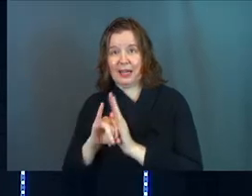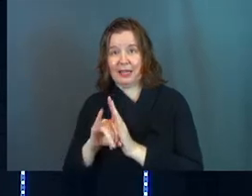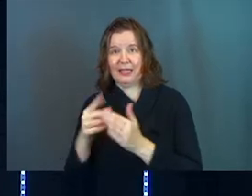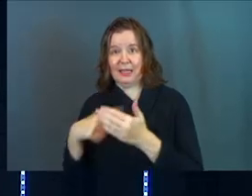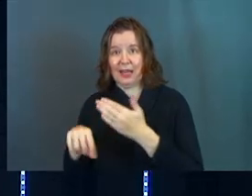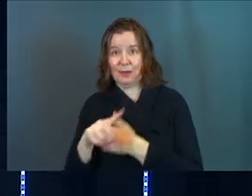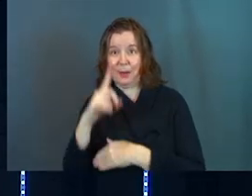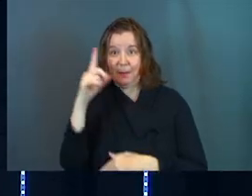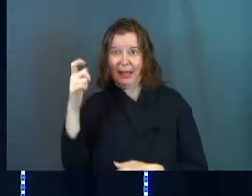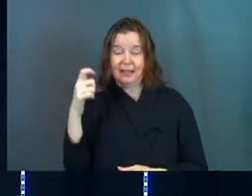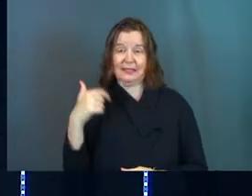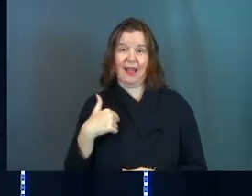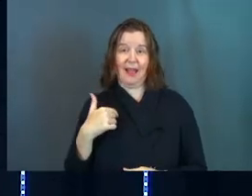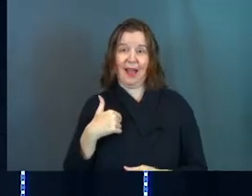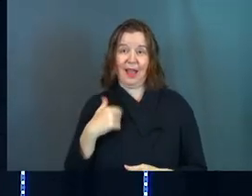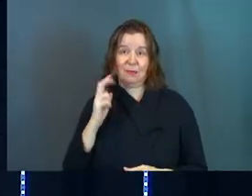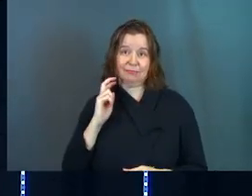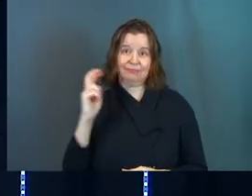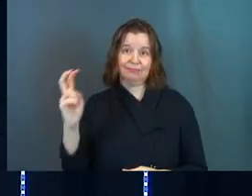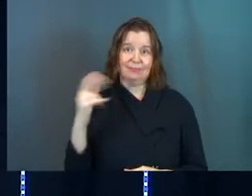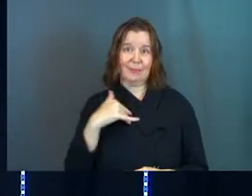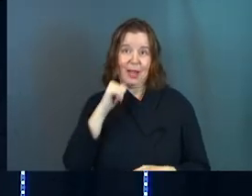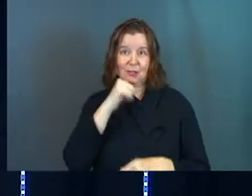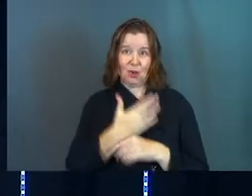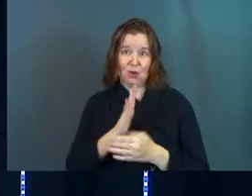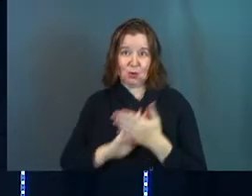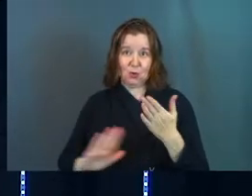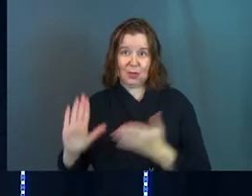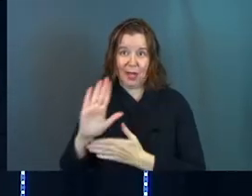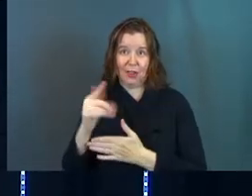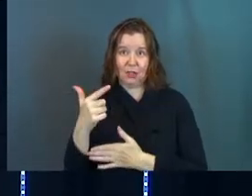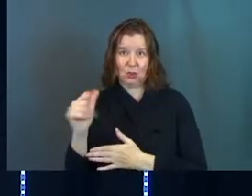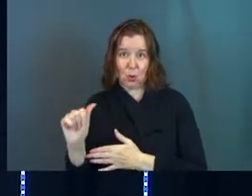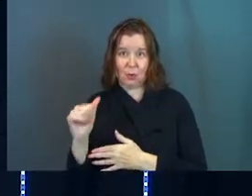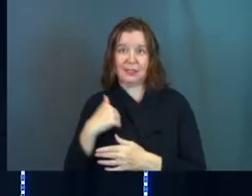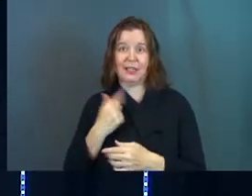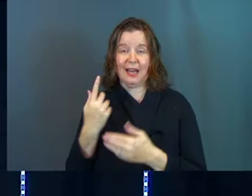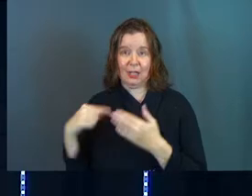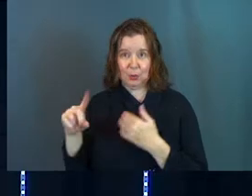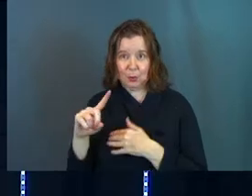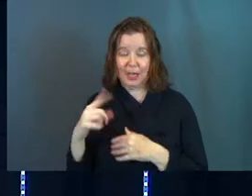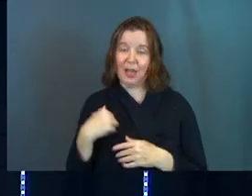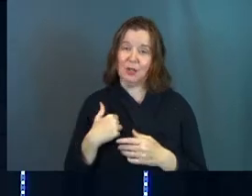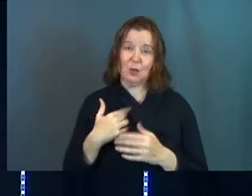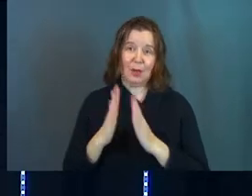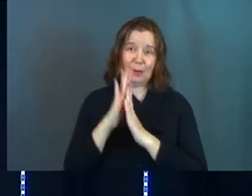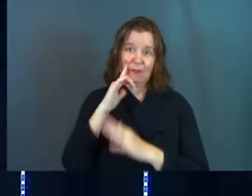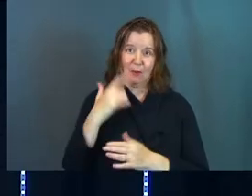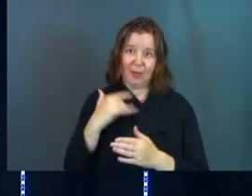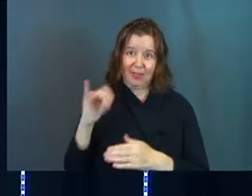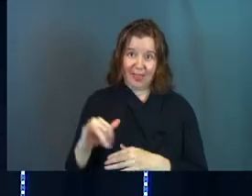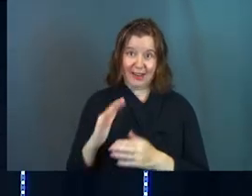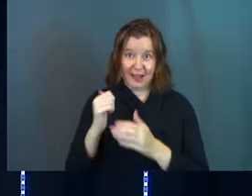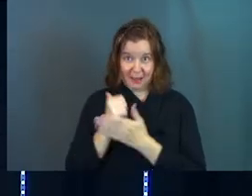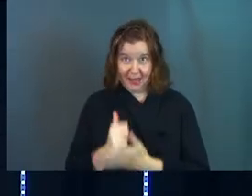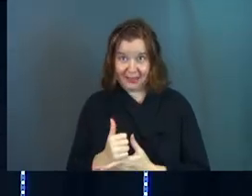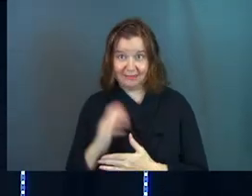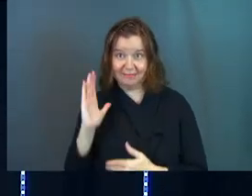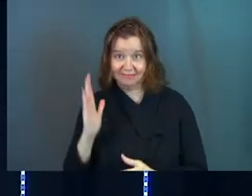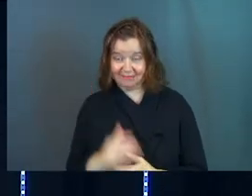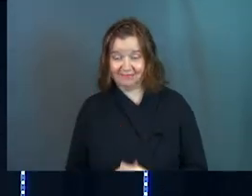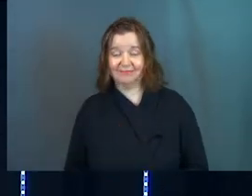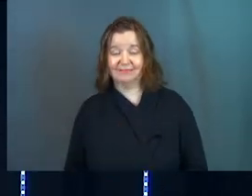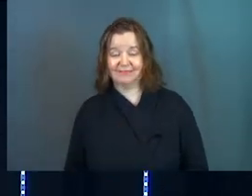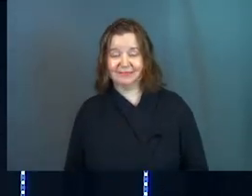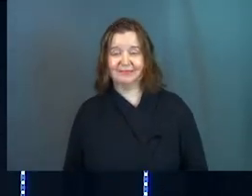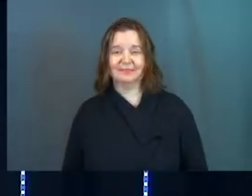identity next week because I will be taking my daughter to college in Georgia next week, and you can pray for me on that. Amen?